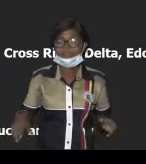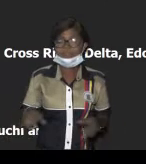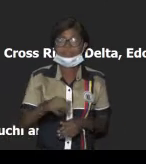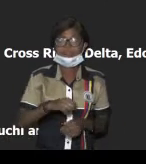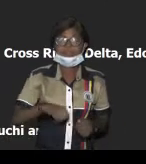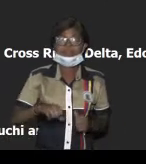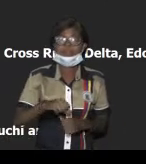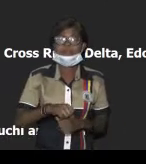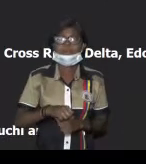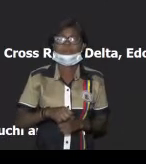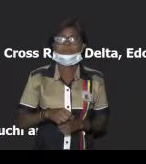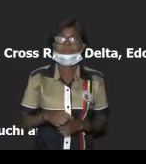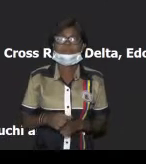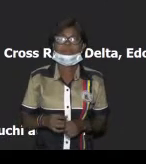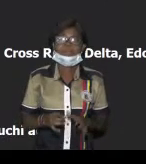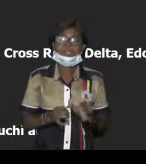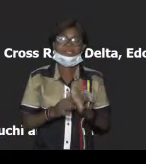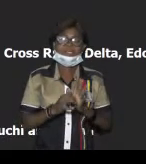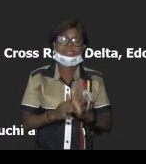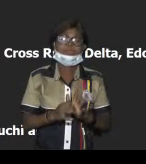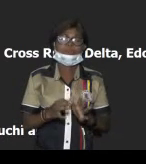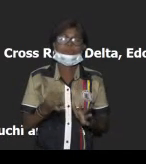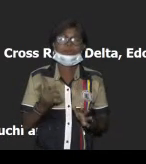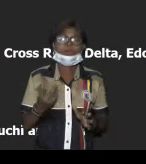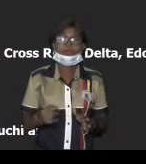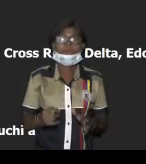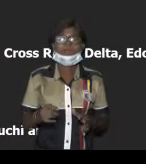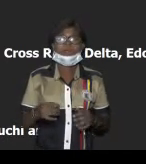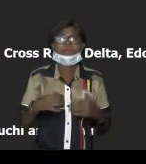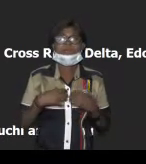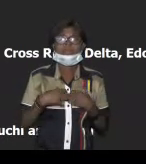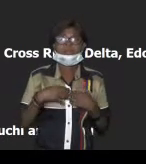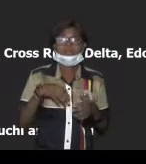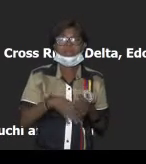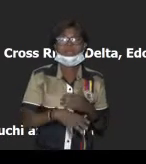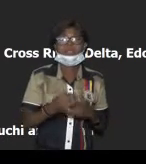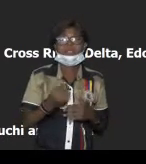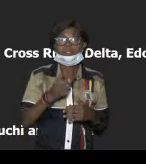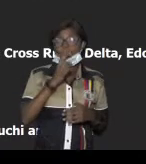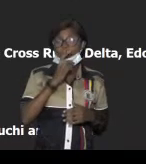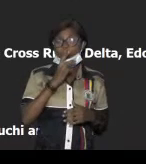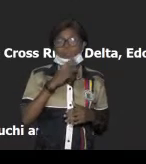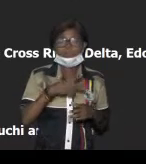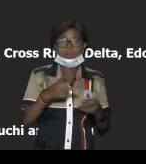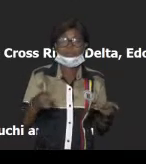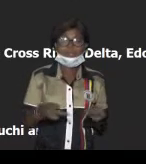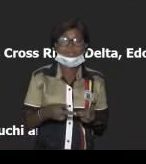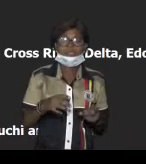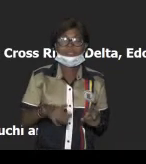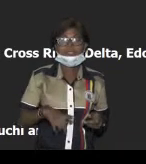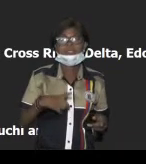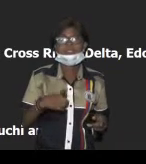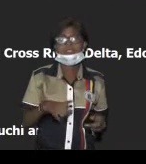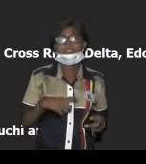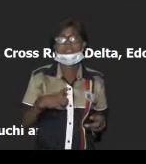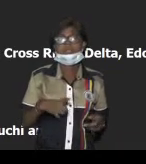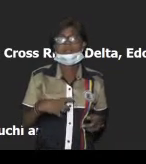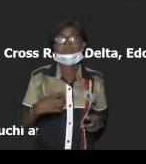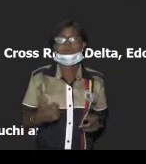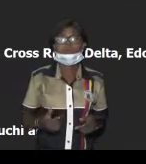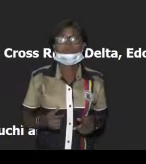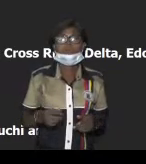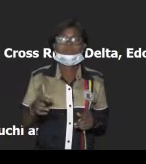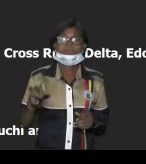and so on. Swamp, examples of animal there, fish, and common areas, Lagos,